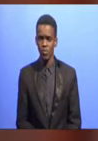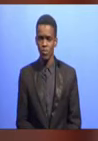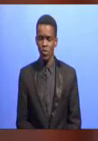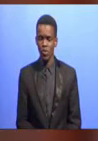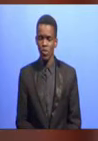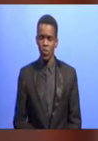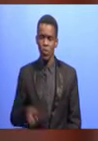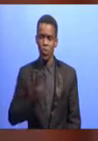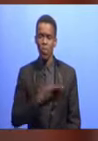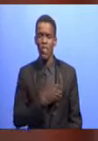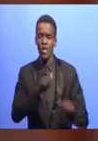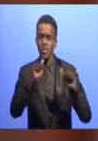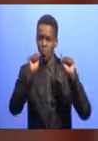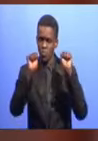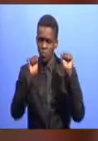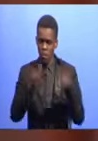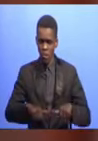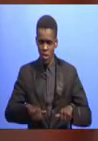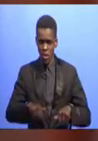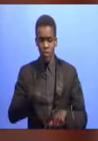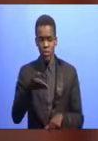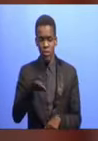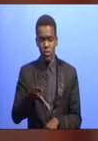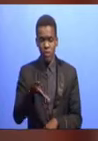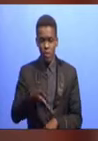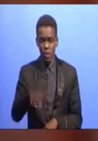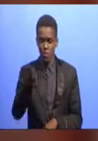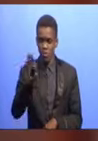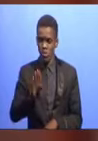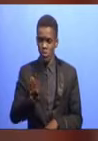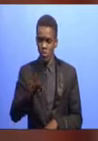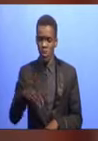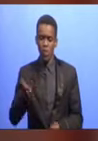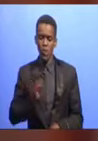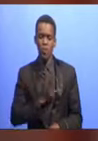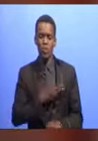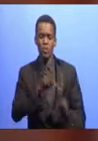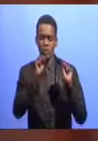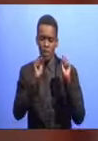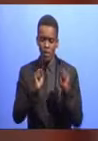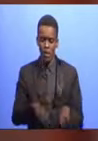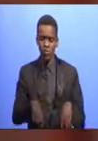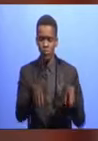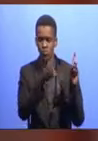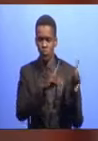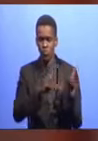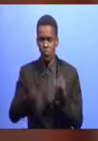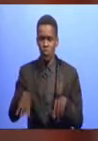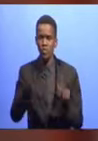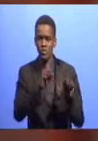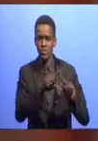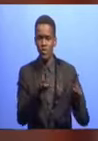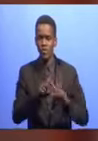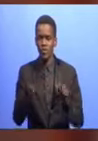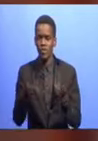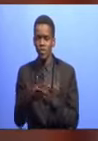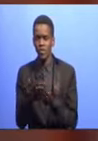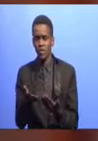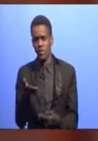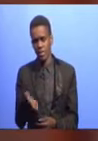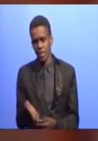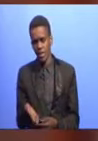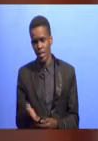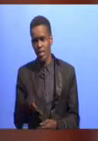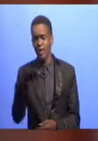di a dira they produce international standard quality products. Tse e leng gore di a dirisiwa ko mahatsheng a